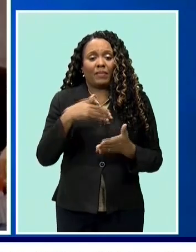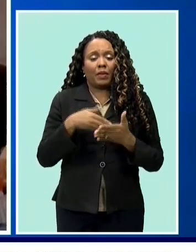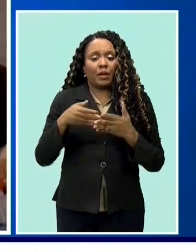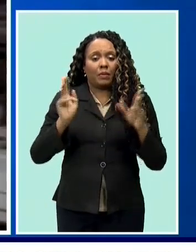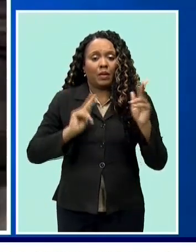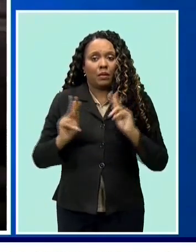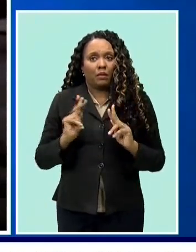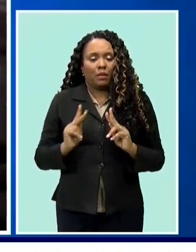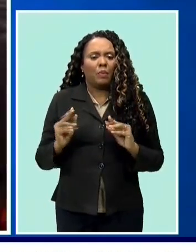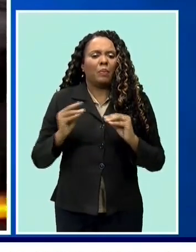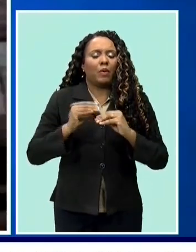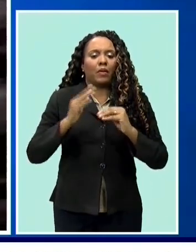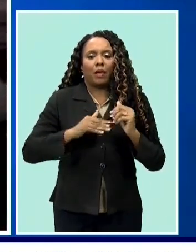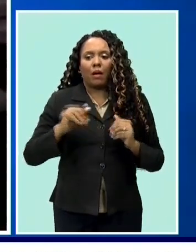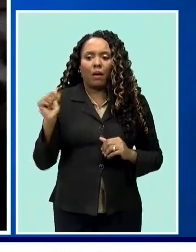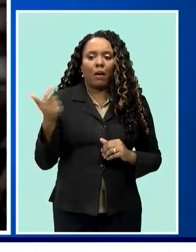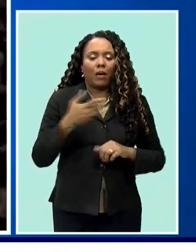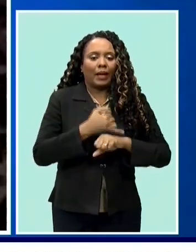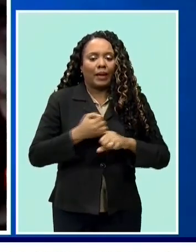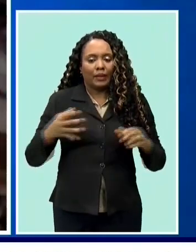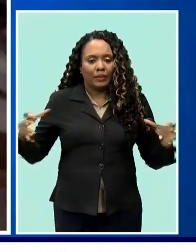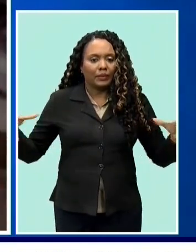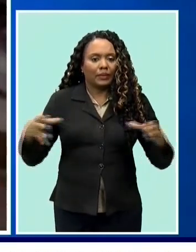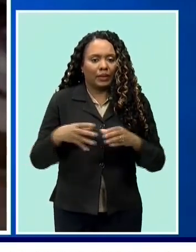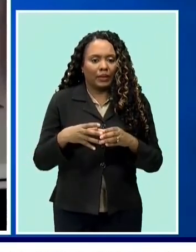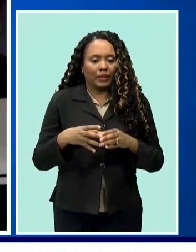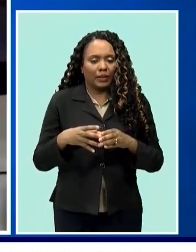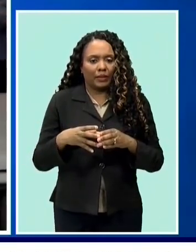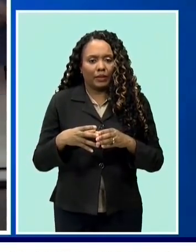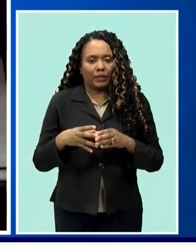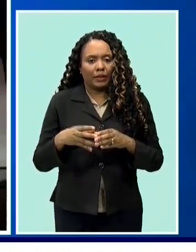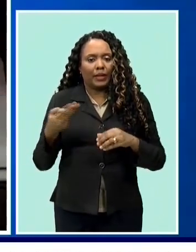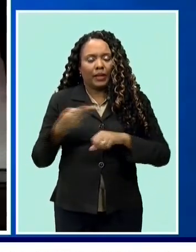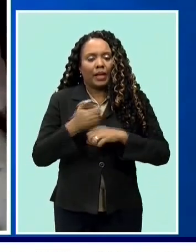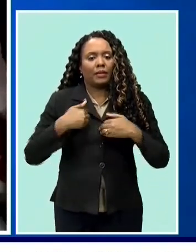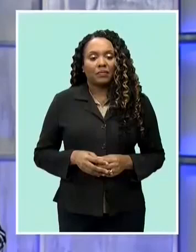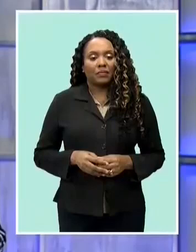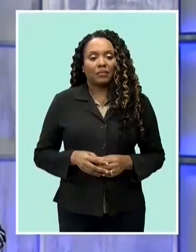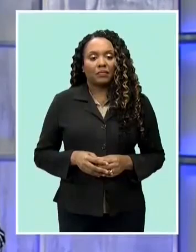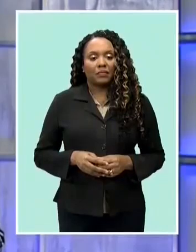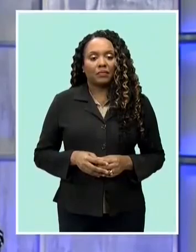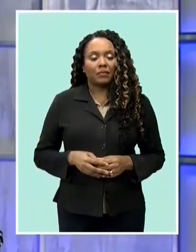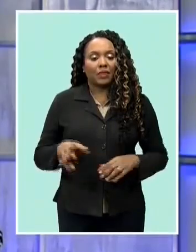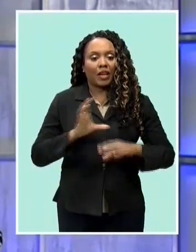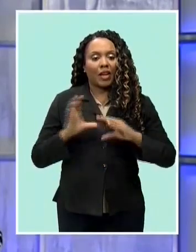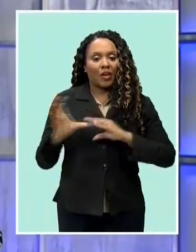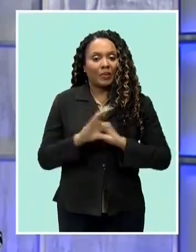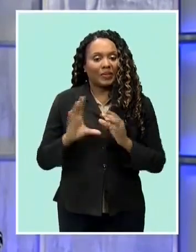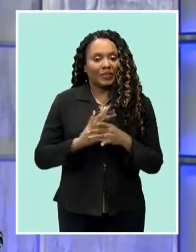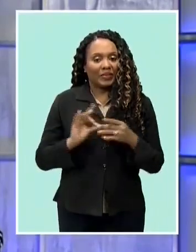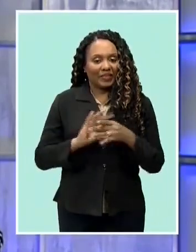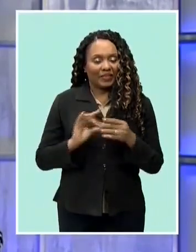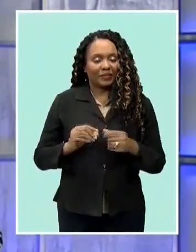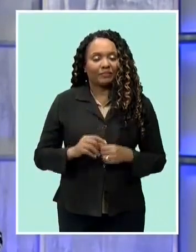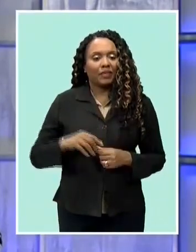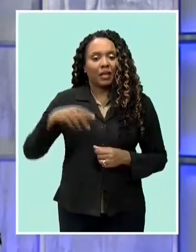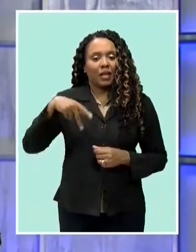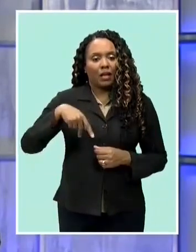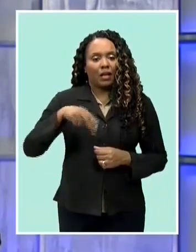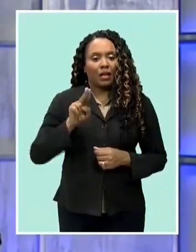than all the other CARICOM countries combined. Sharika Griffith, CBC News. Regional news now on Public Security